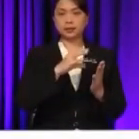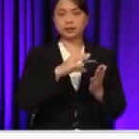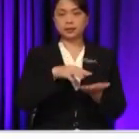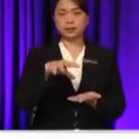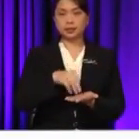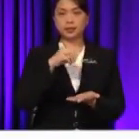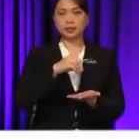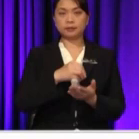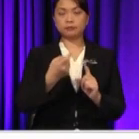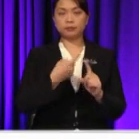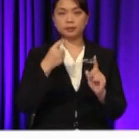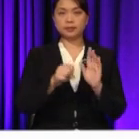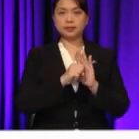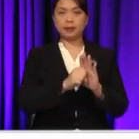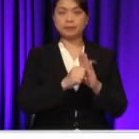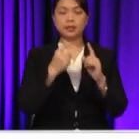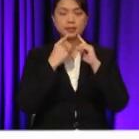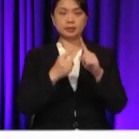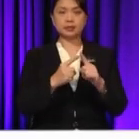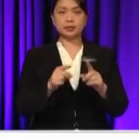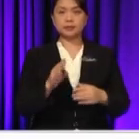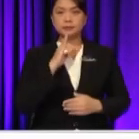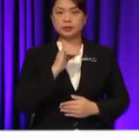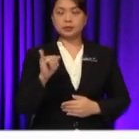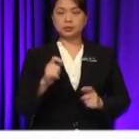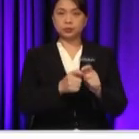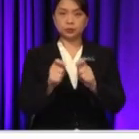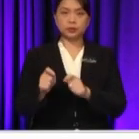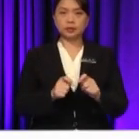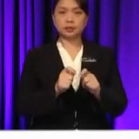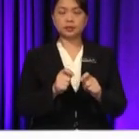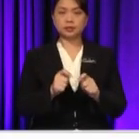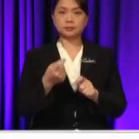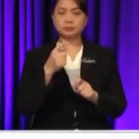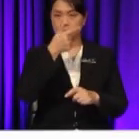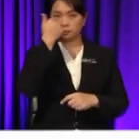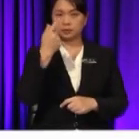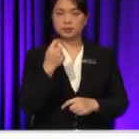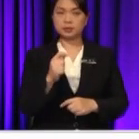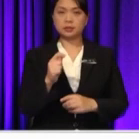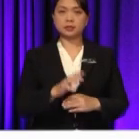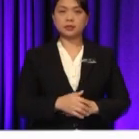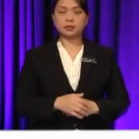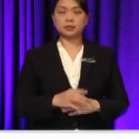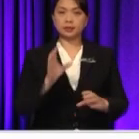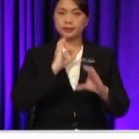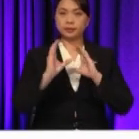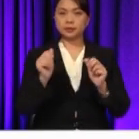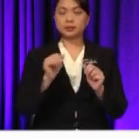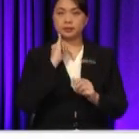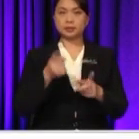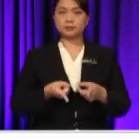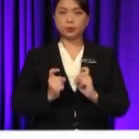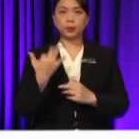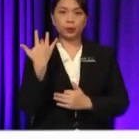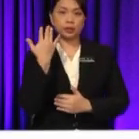here, the most important thing about being together is that the conversation is spontaneous. If you send someone a text, you are forced to sit on your own, waiting